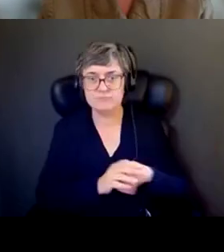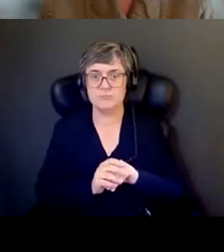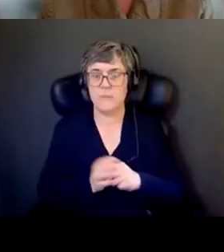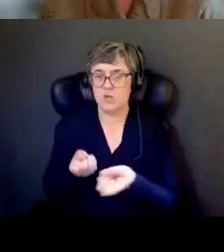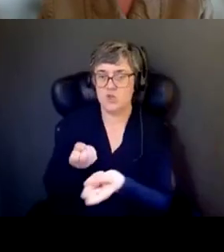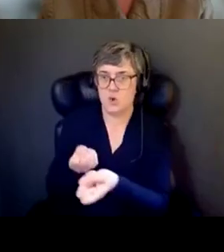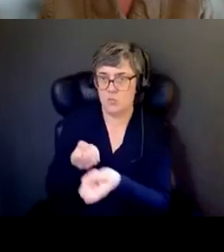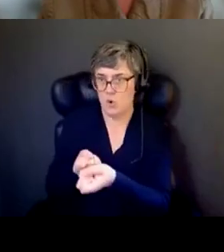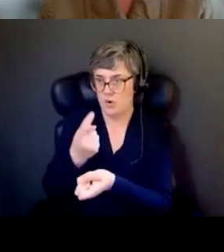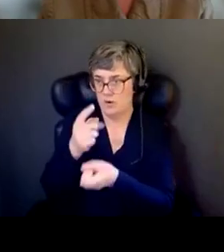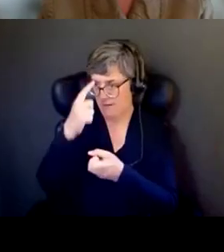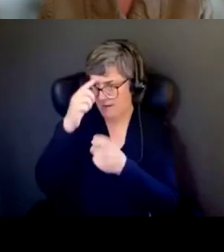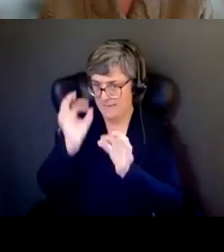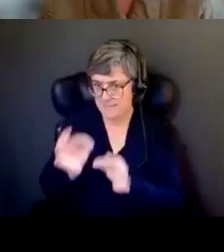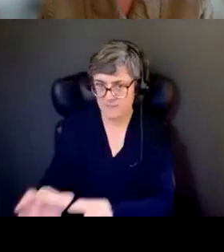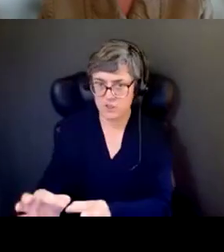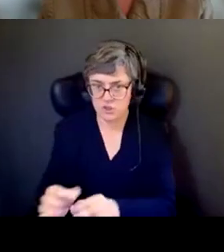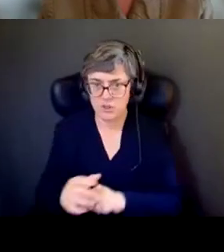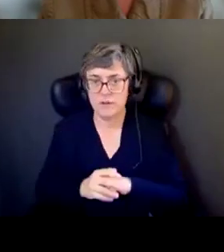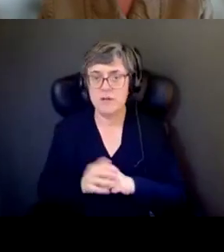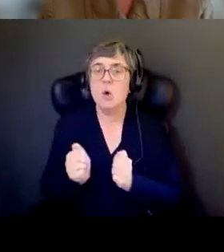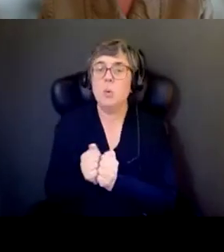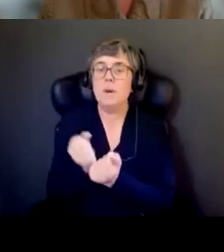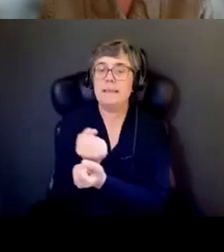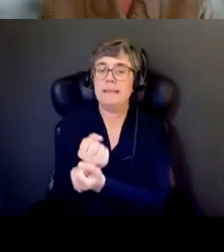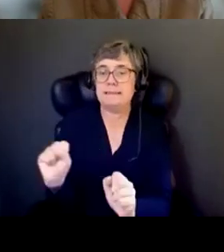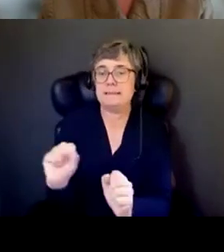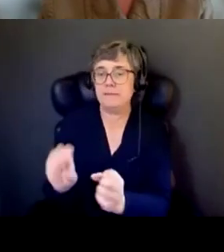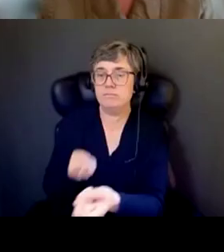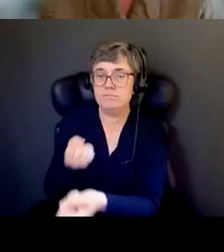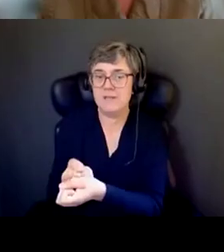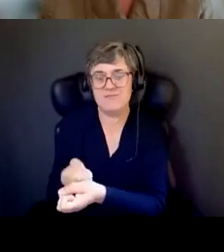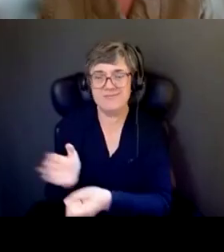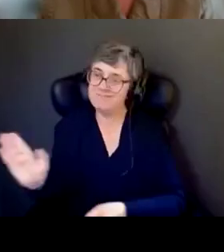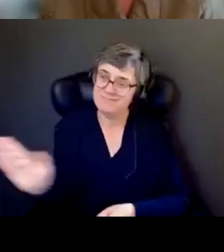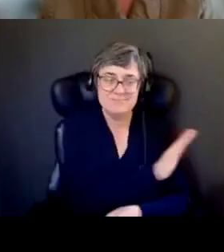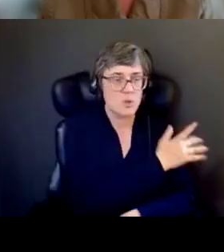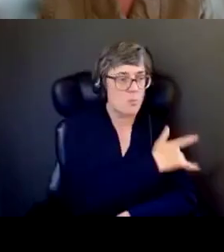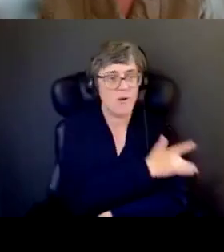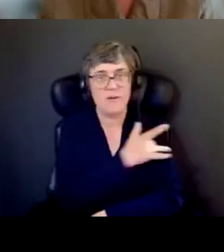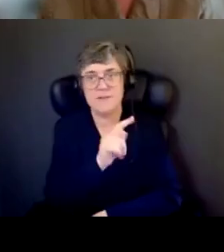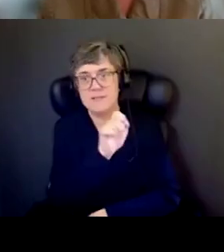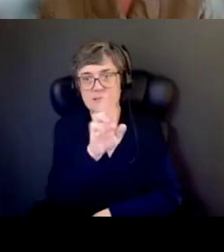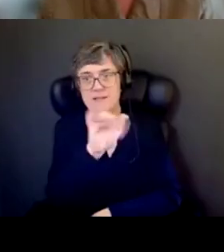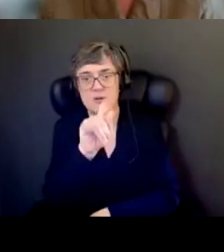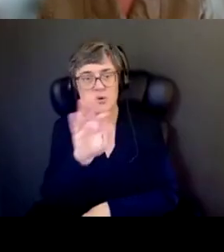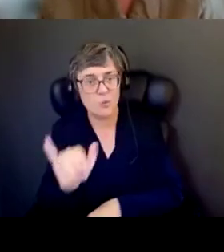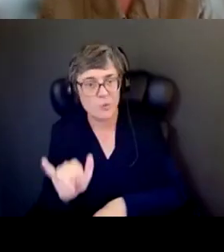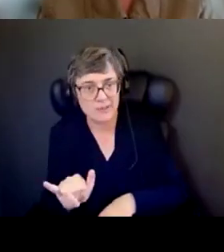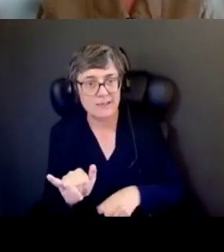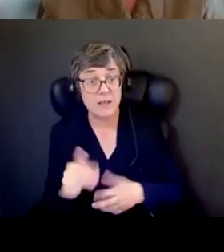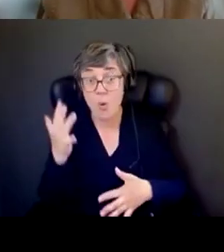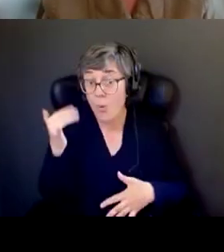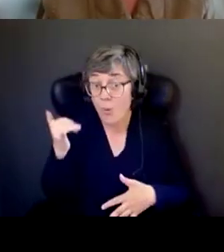control of adults, older adults with disabilities, does not happen in a legal vacuum. It happens inside an architecture of